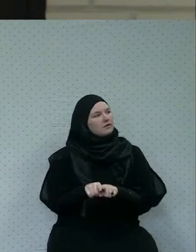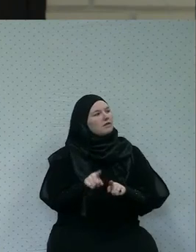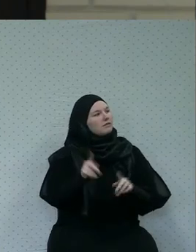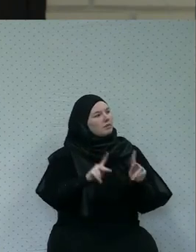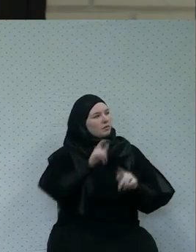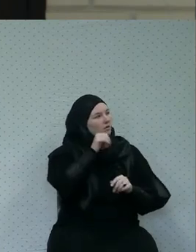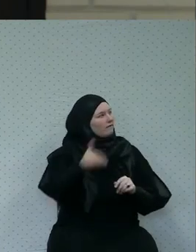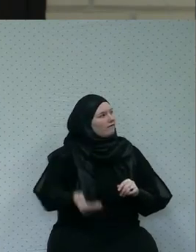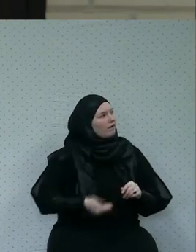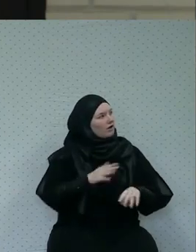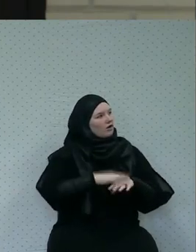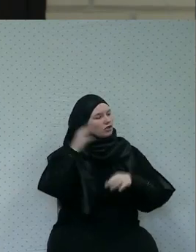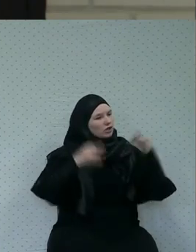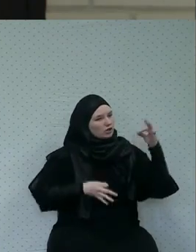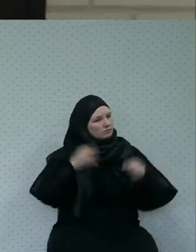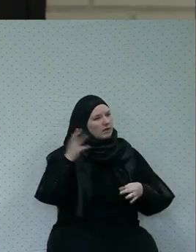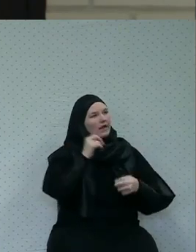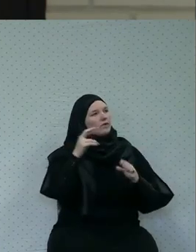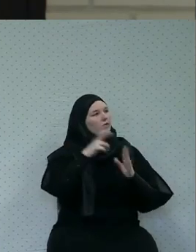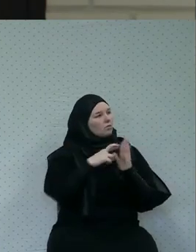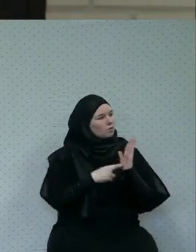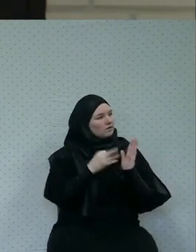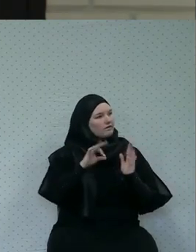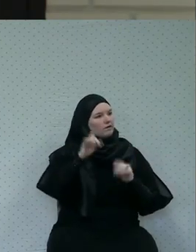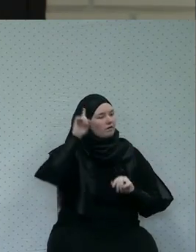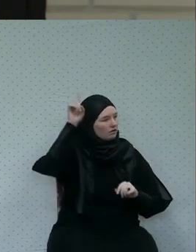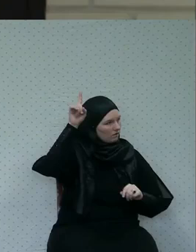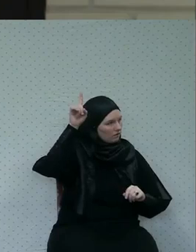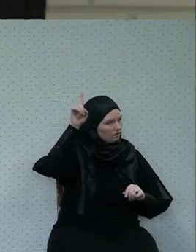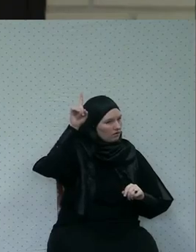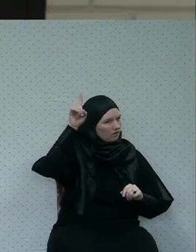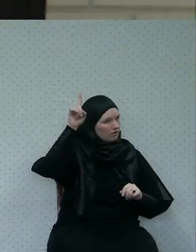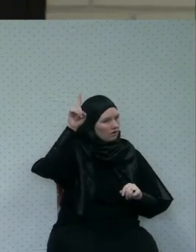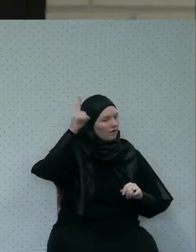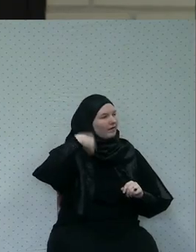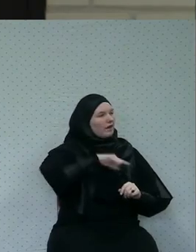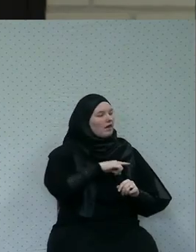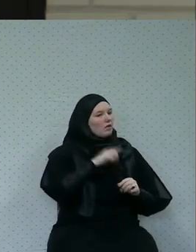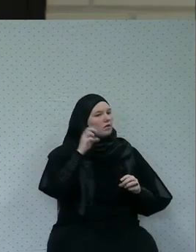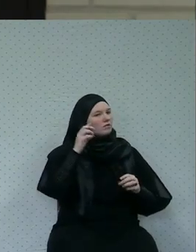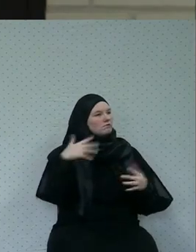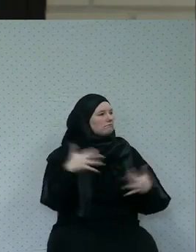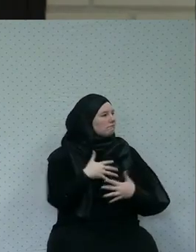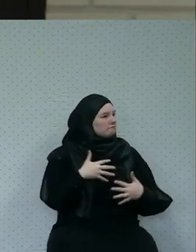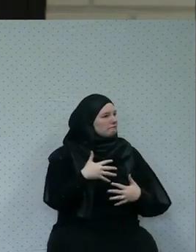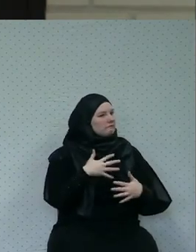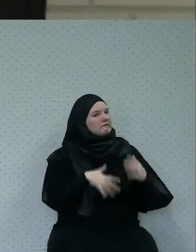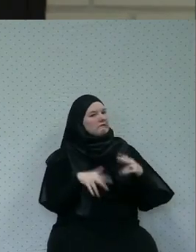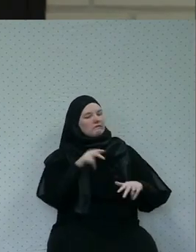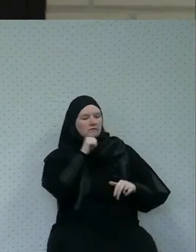invited to the judgment and the rules of Allah, they hesitate and they